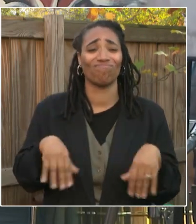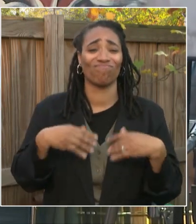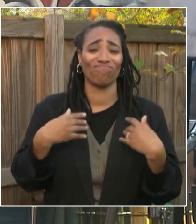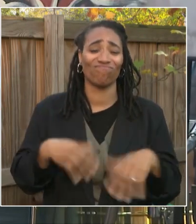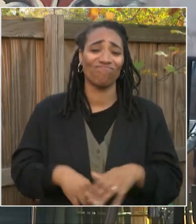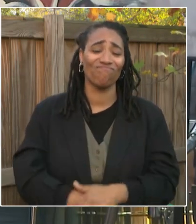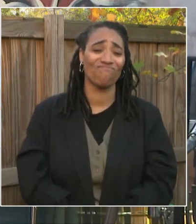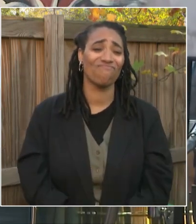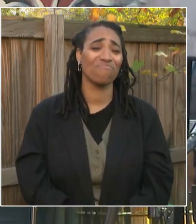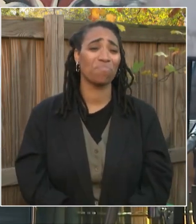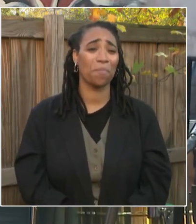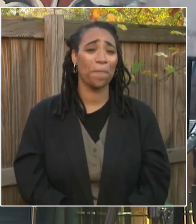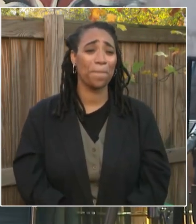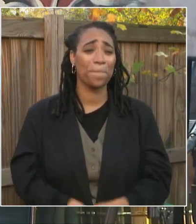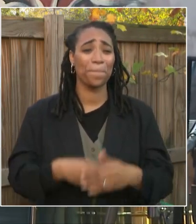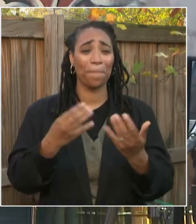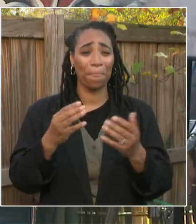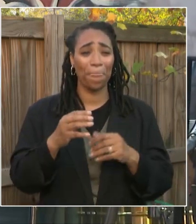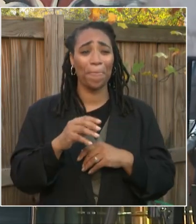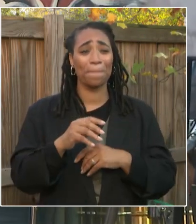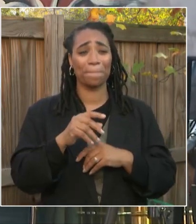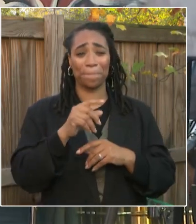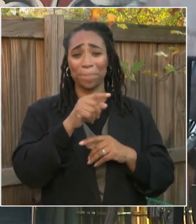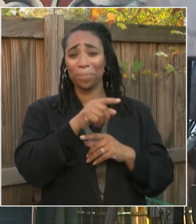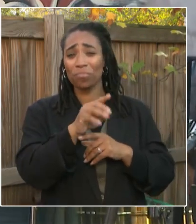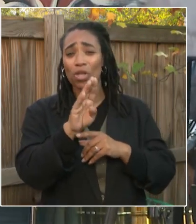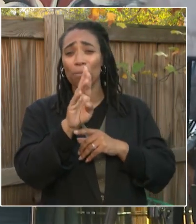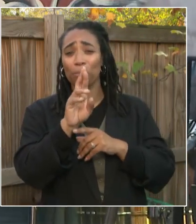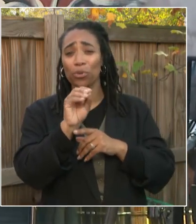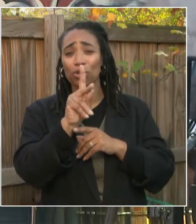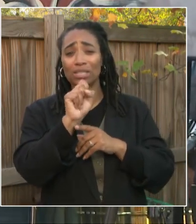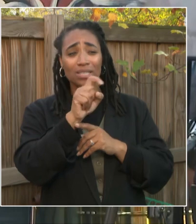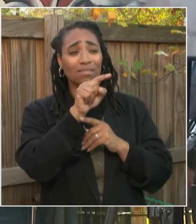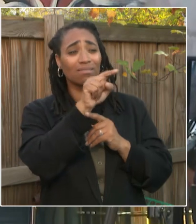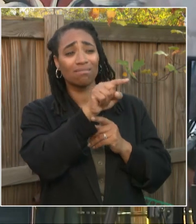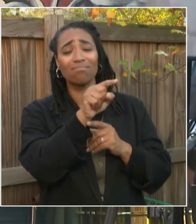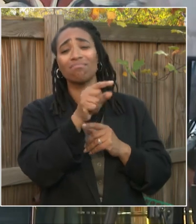Brooks, man, there's so many of y'all, Sugar Bear, Big G,